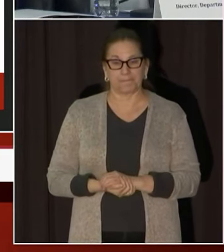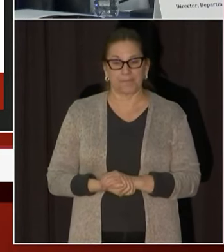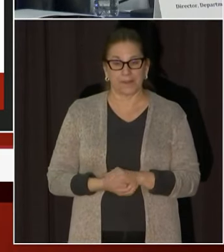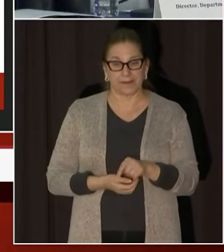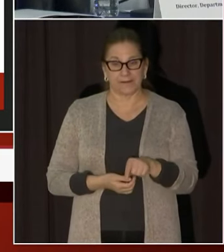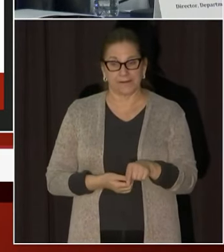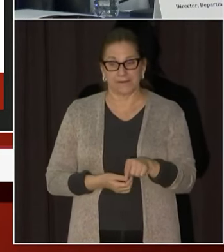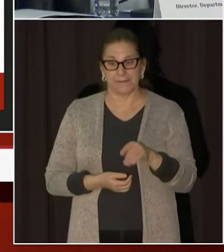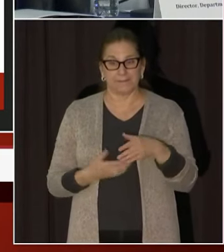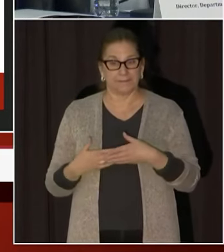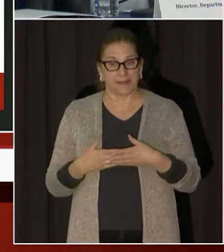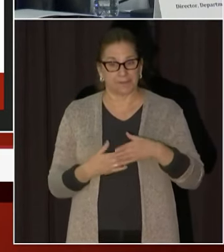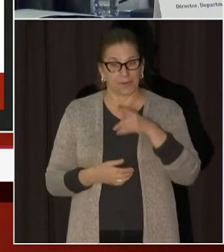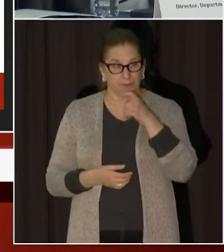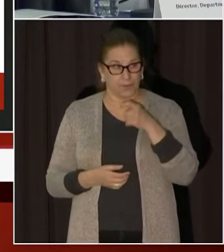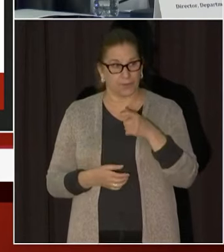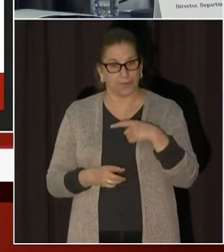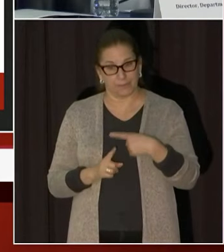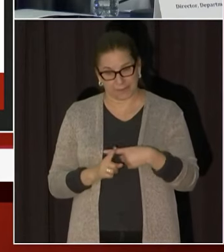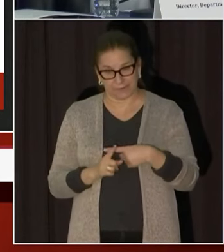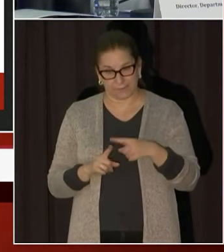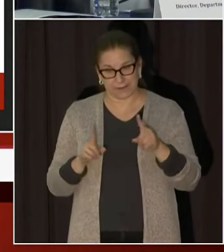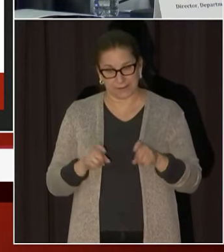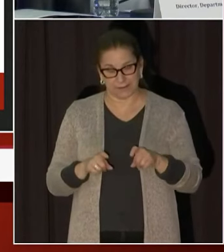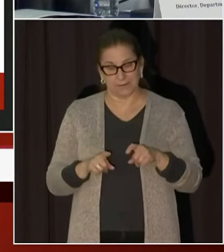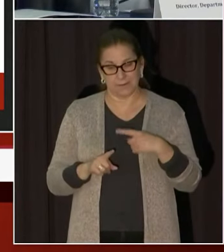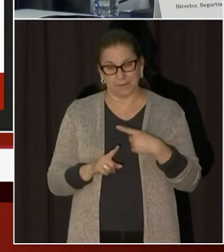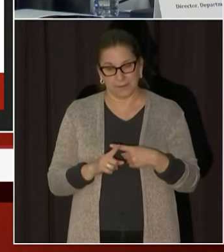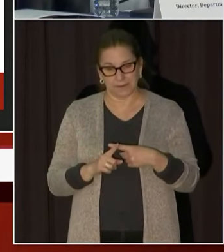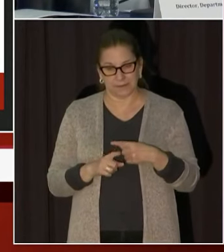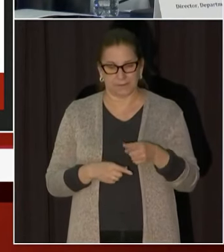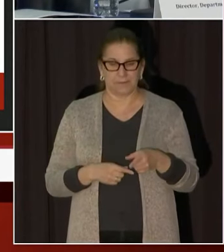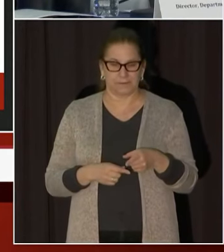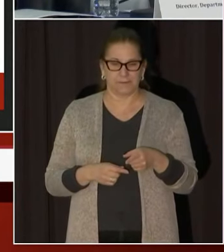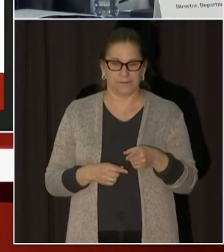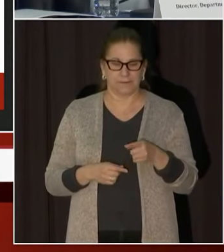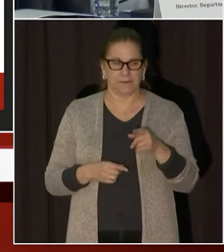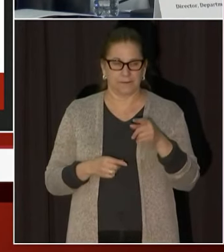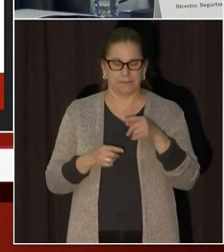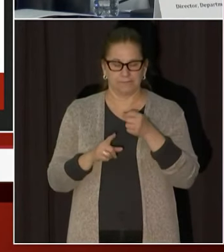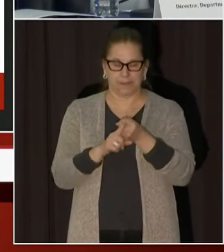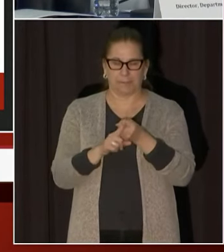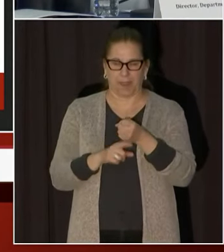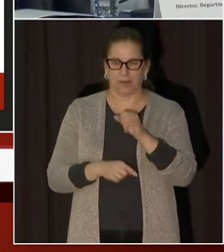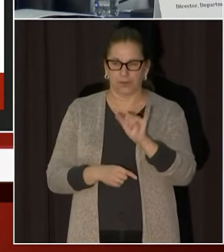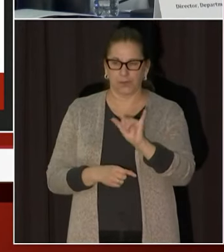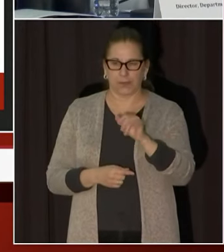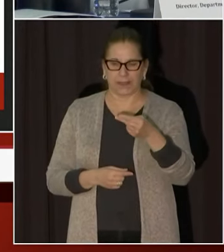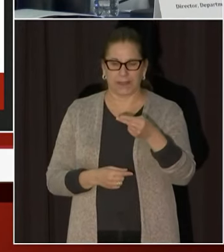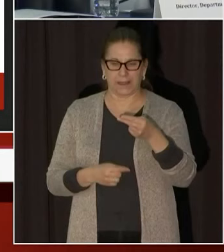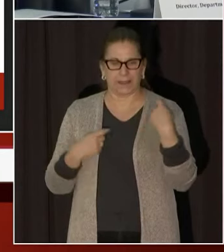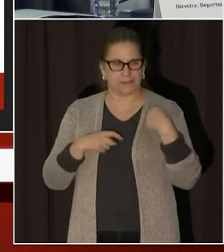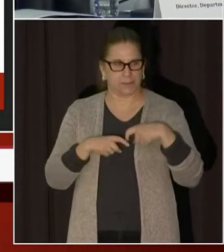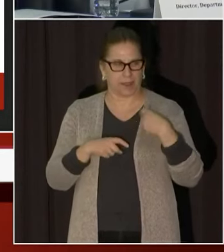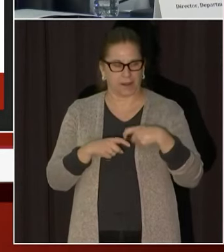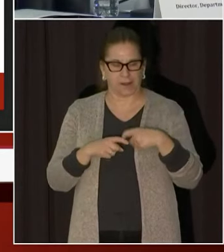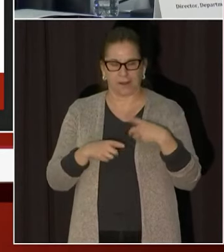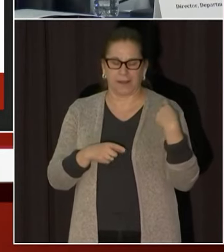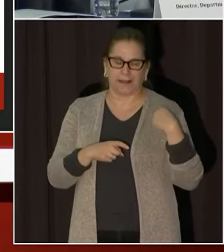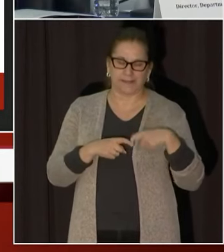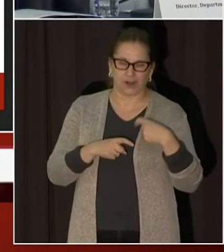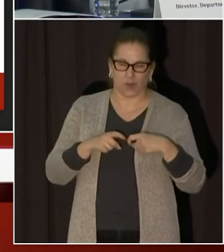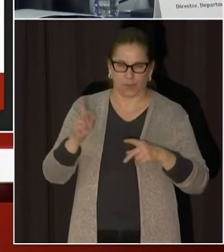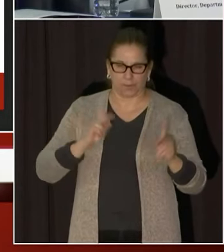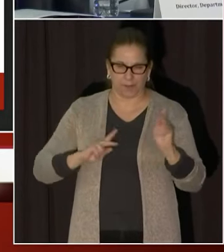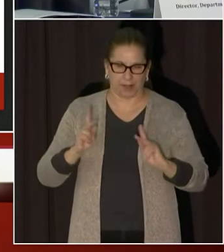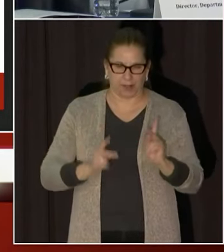in the Hispanic and Latino population. So that becomes of concern to us, as we talked about a bit last week, about the